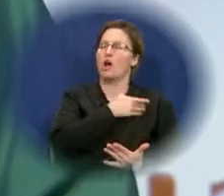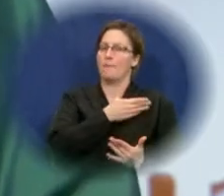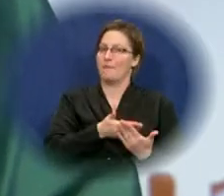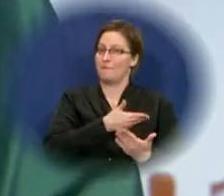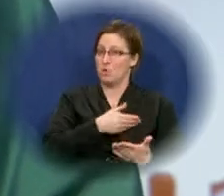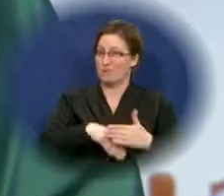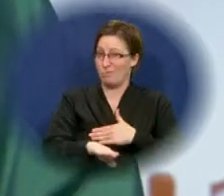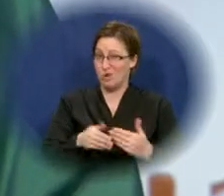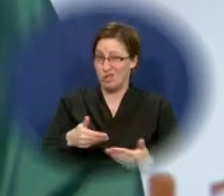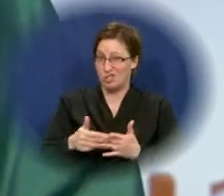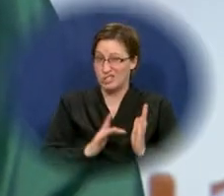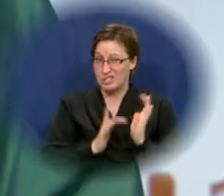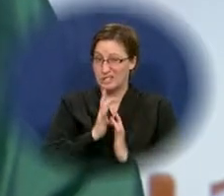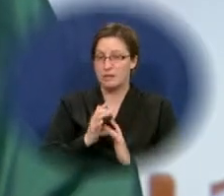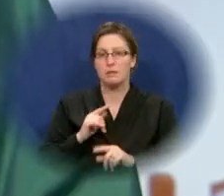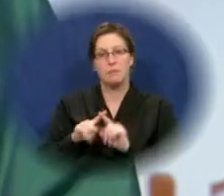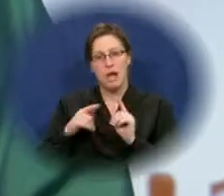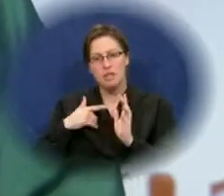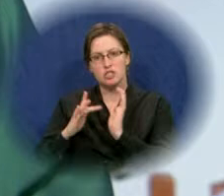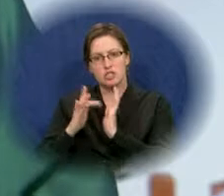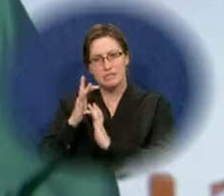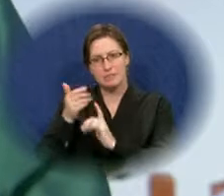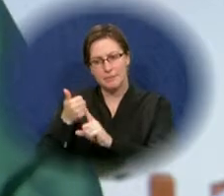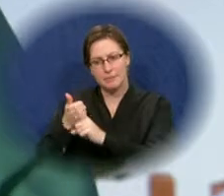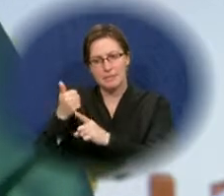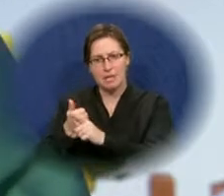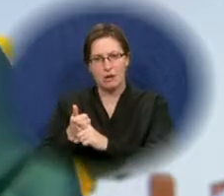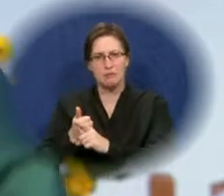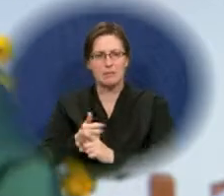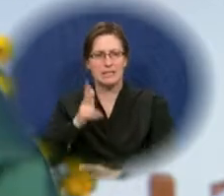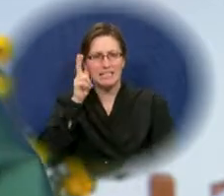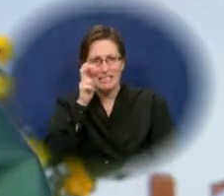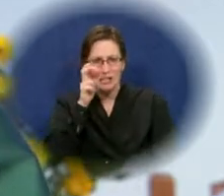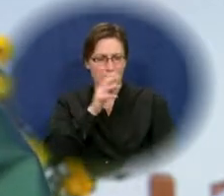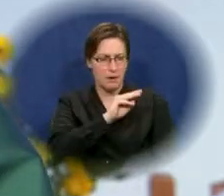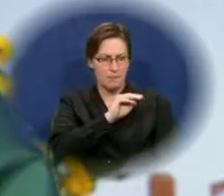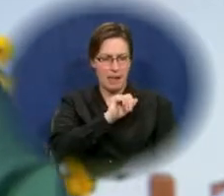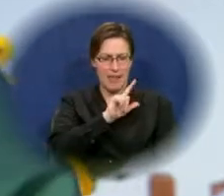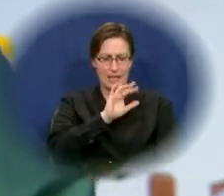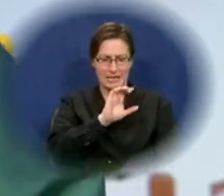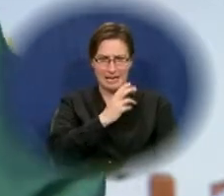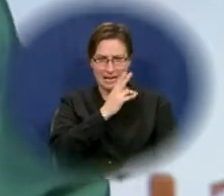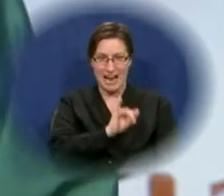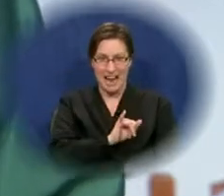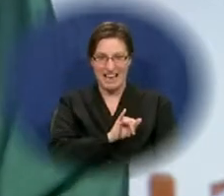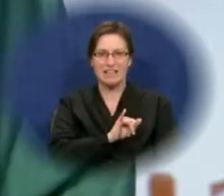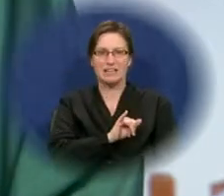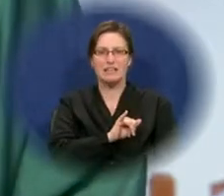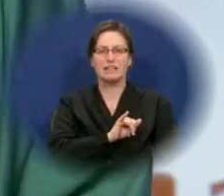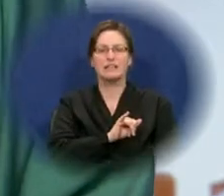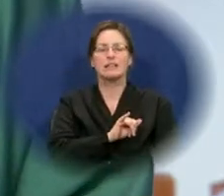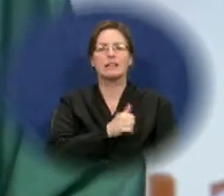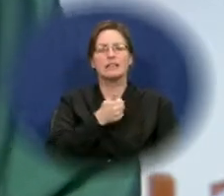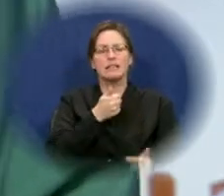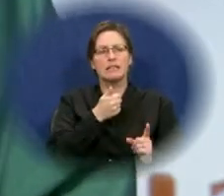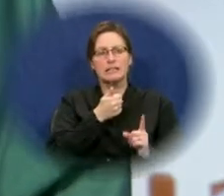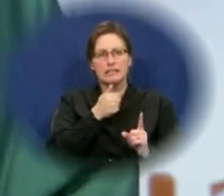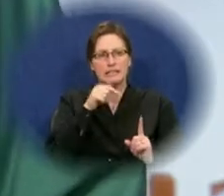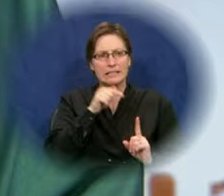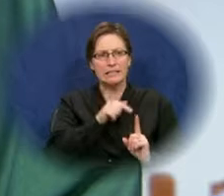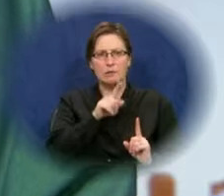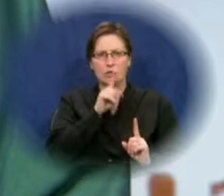born, and from Jesus himself. And almost as we listen to Malachi, who was lambasting what he considered to be